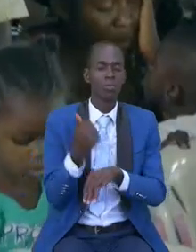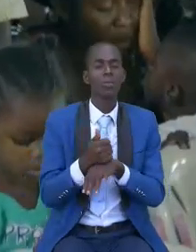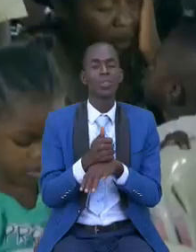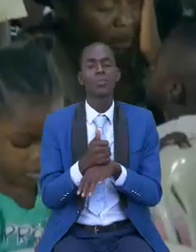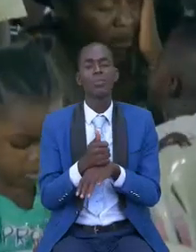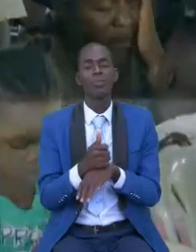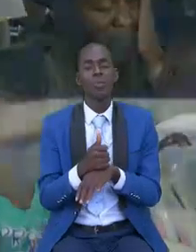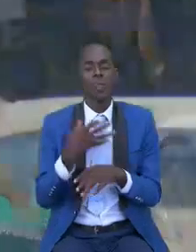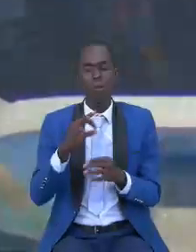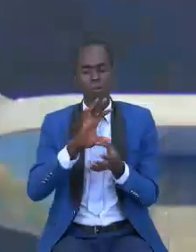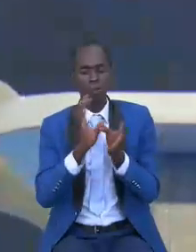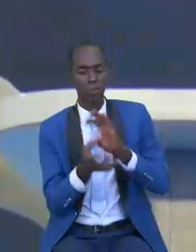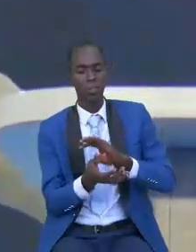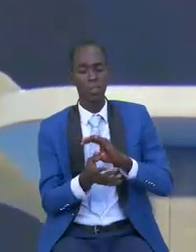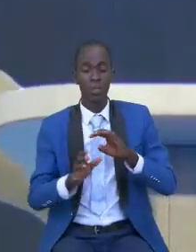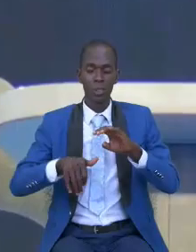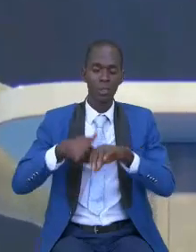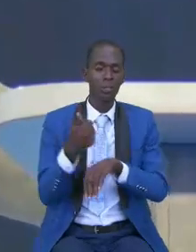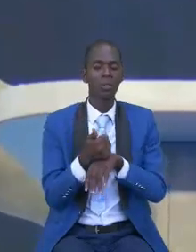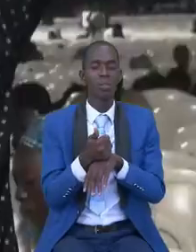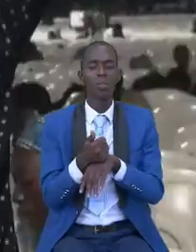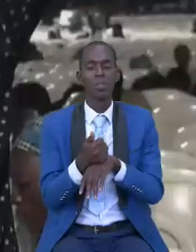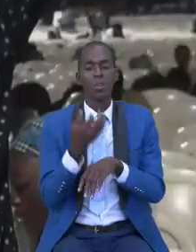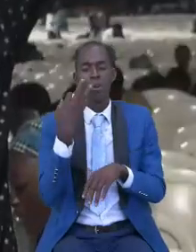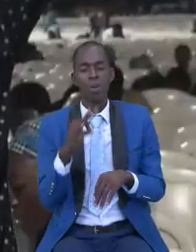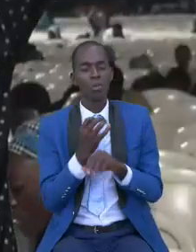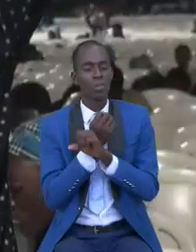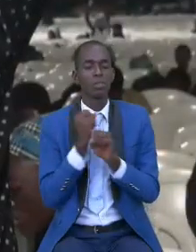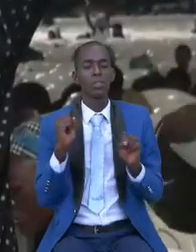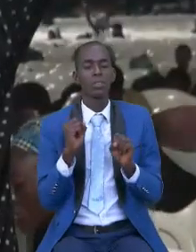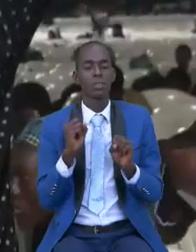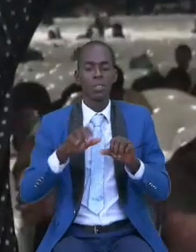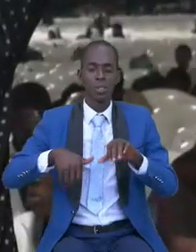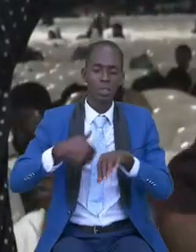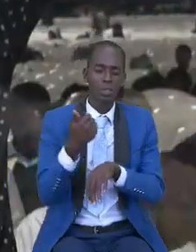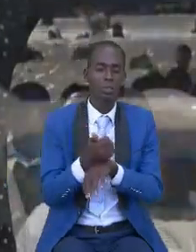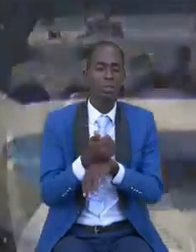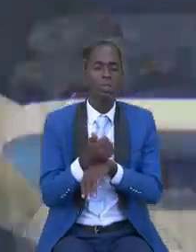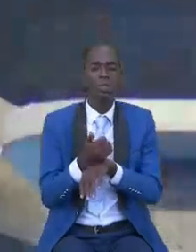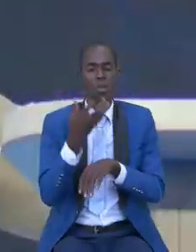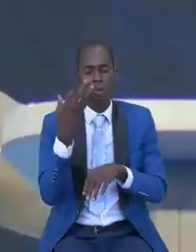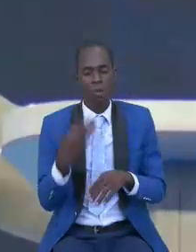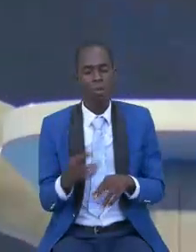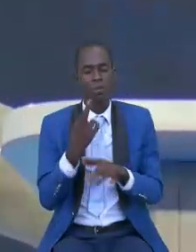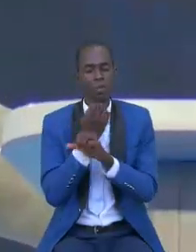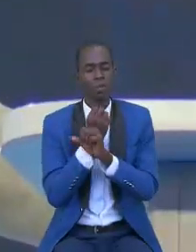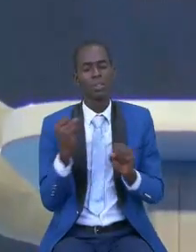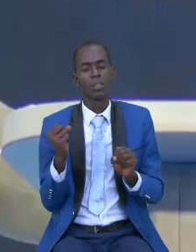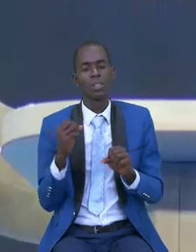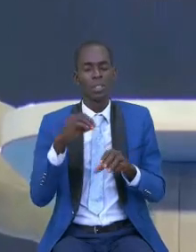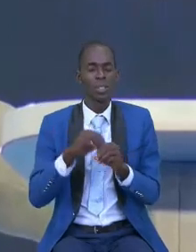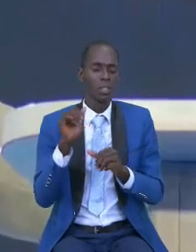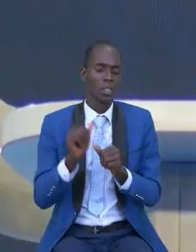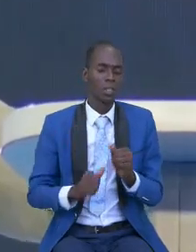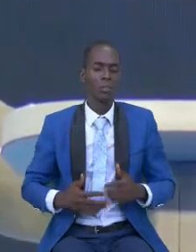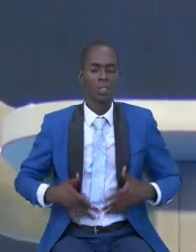of conversion. Confirmation of salvation. Confirmation of redemption in every